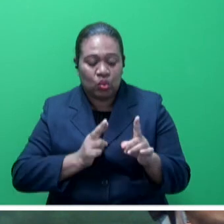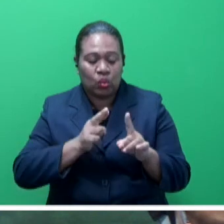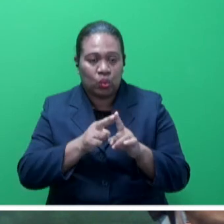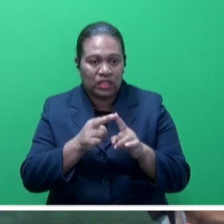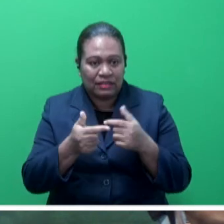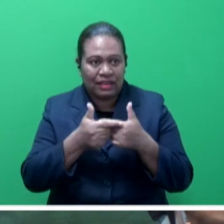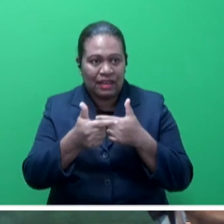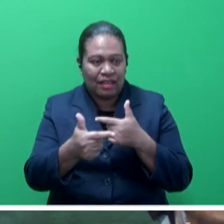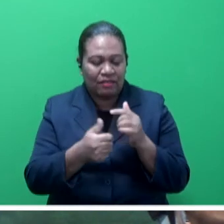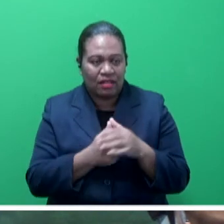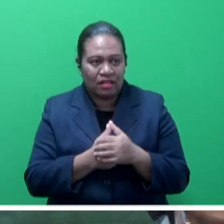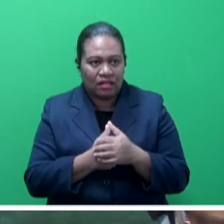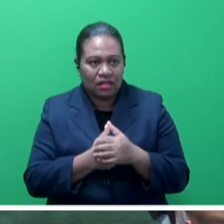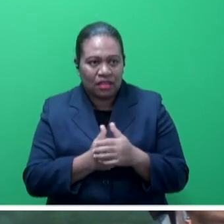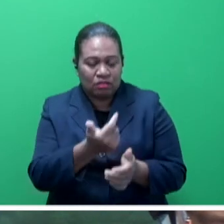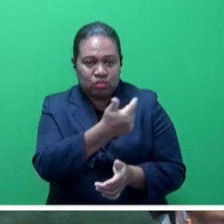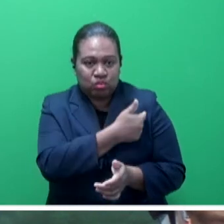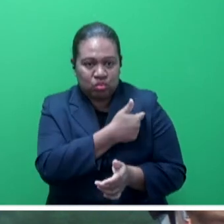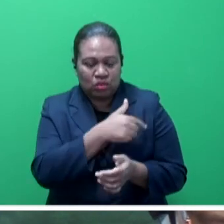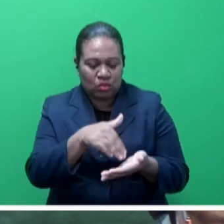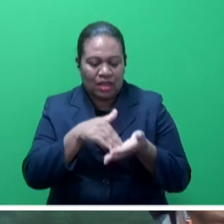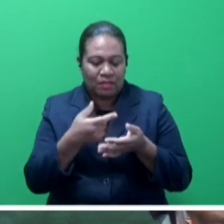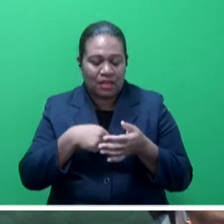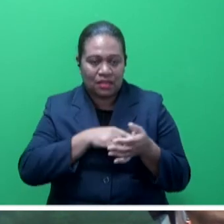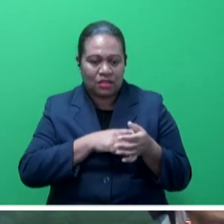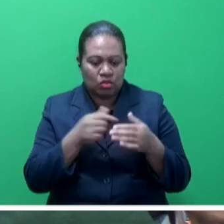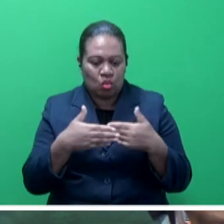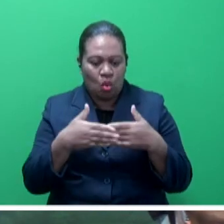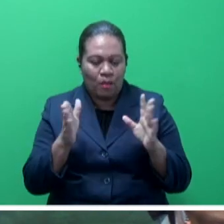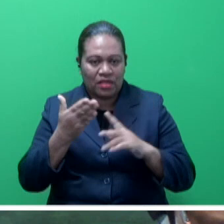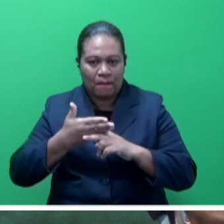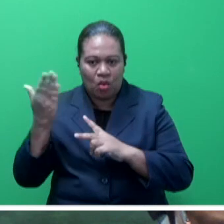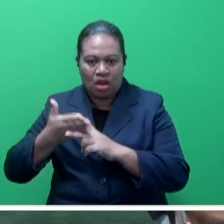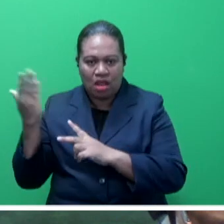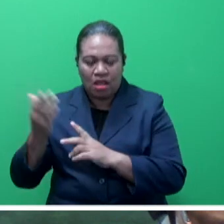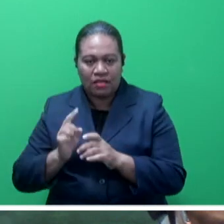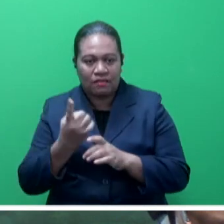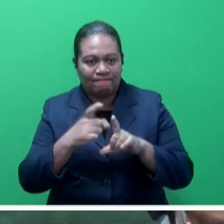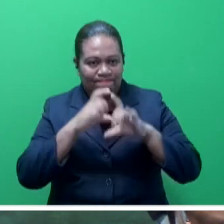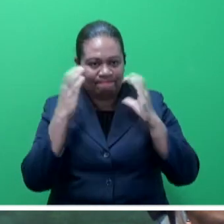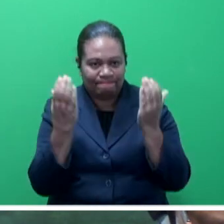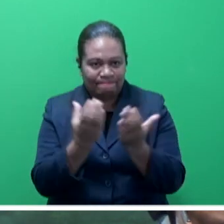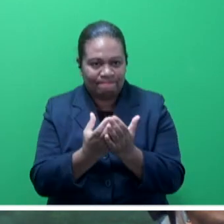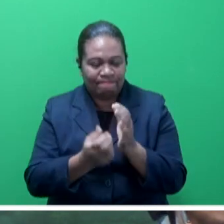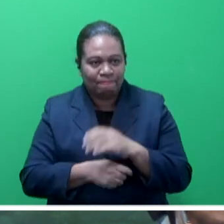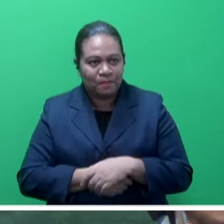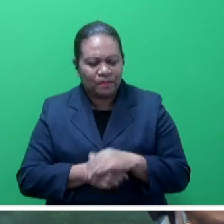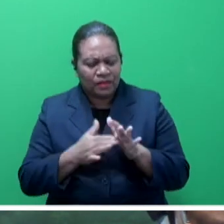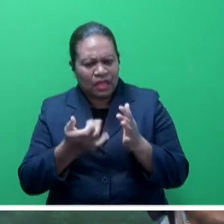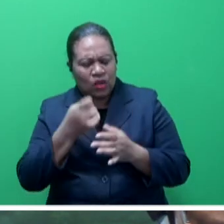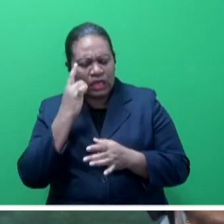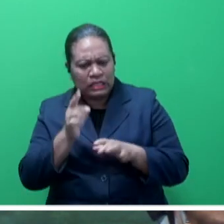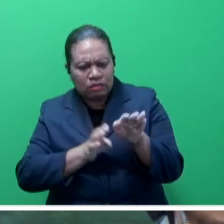vaccination, or that level of vaccination rate that actually helped us to open up the border, sir, from the 1st of December. So we've now seen the numbers actually